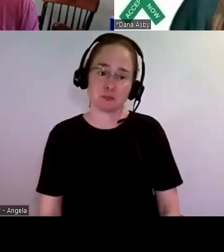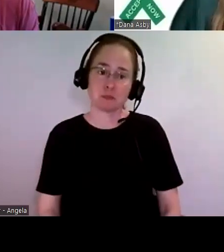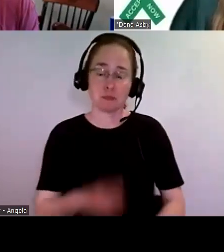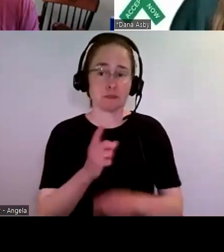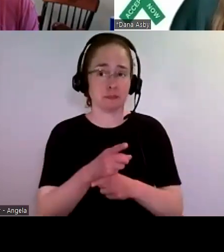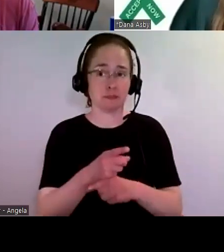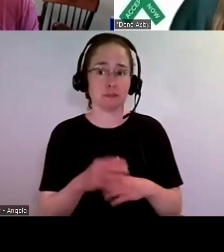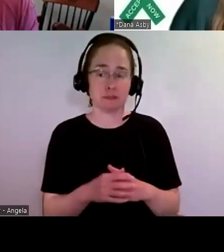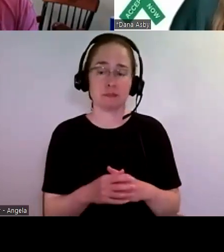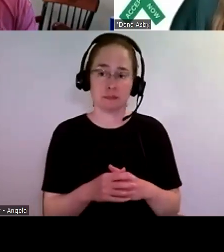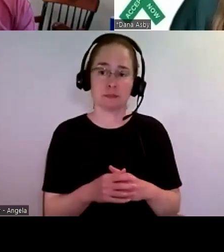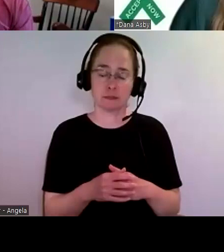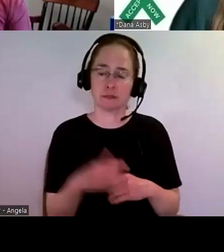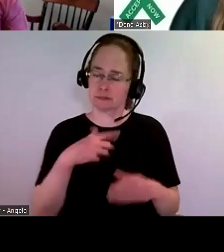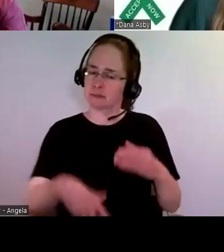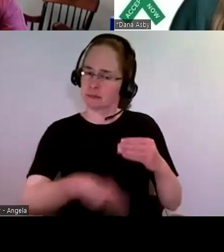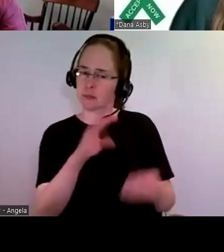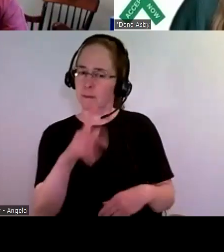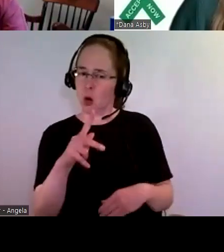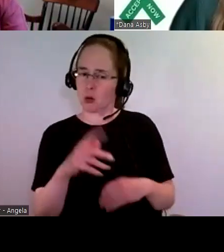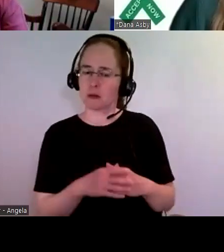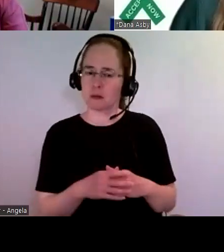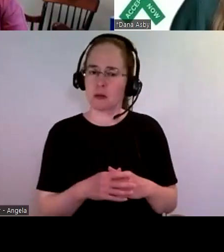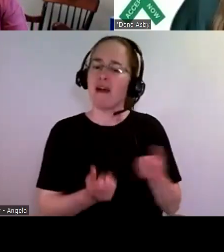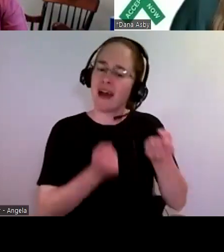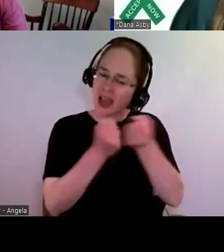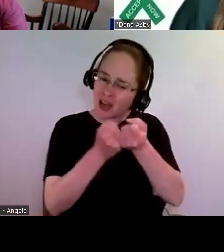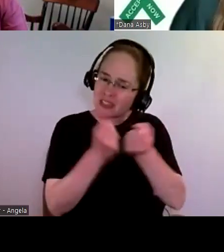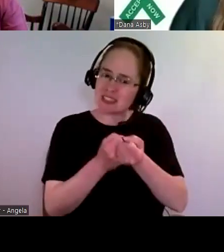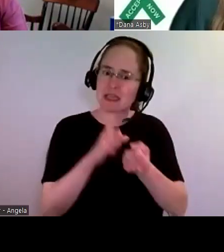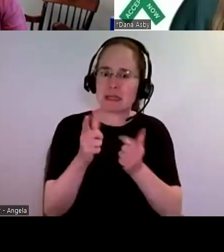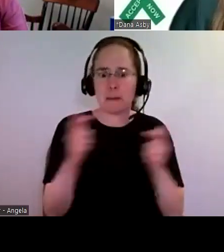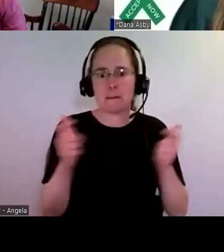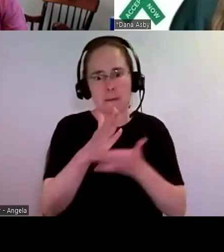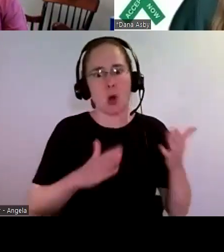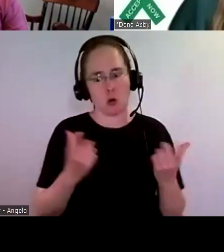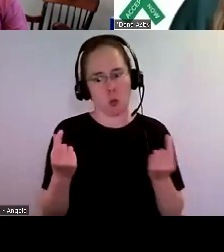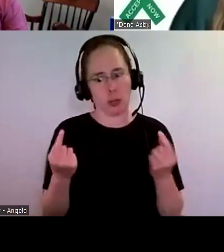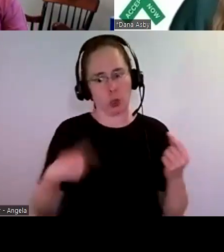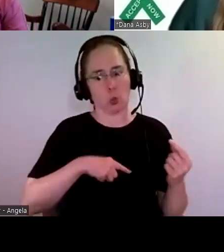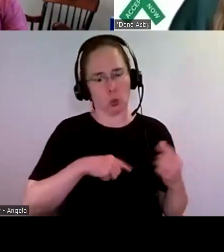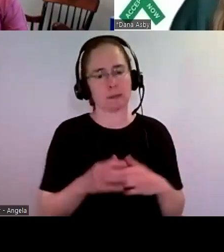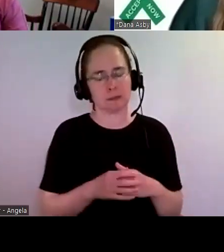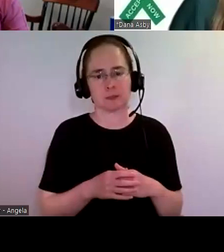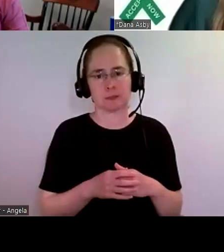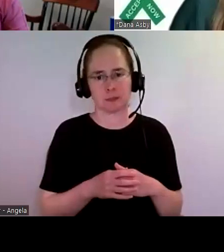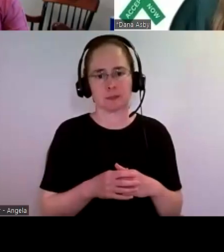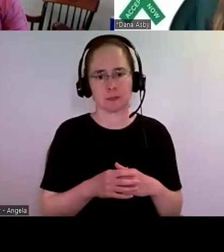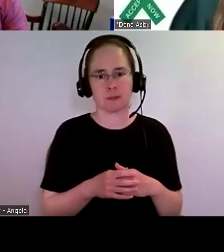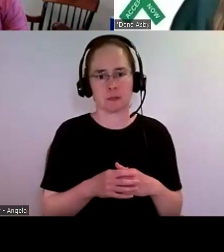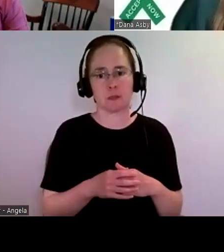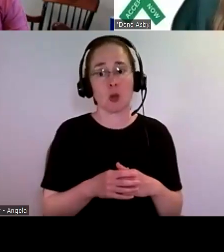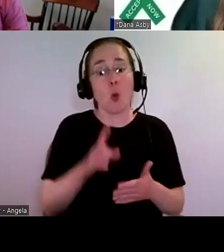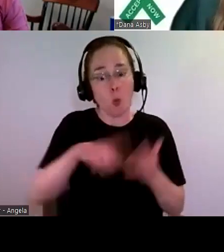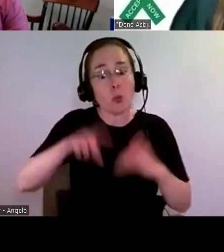And I'll just jump in there, Mark. That's why I think advocacy is such a big part of what we do, and that we should